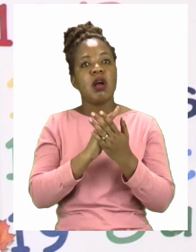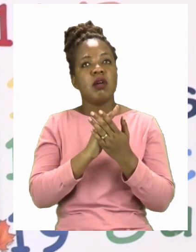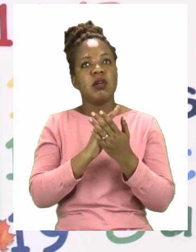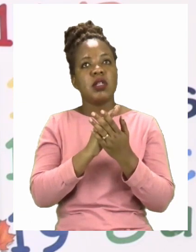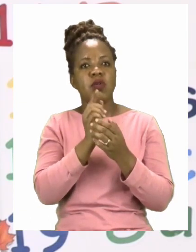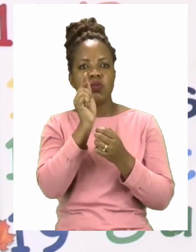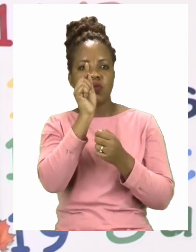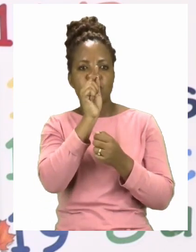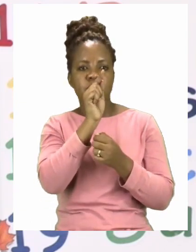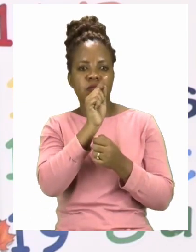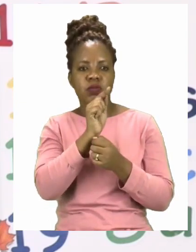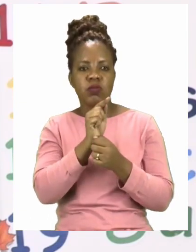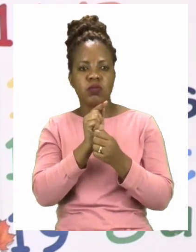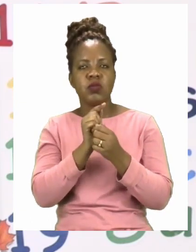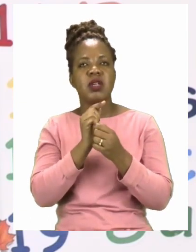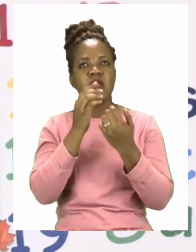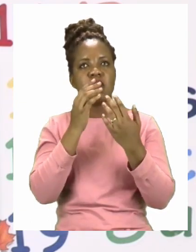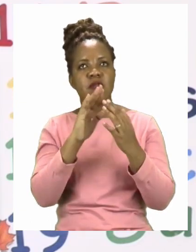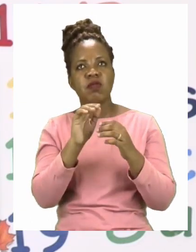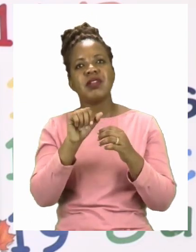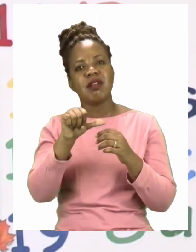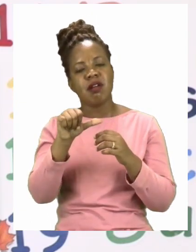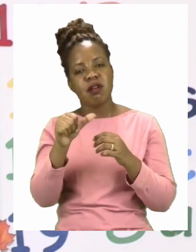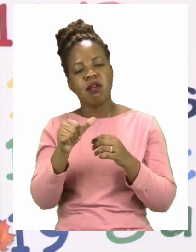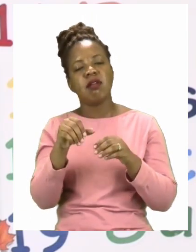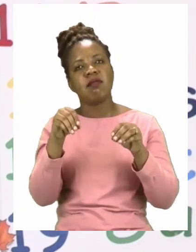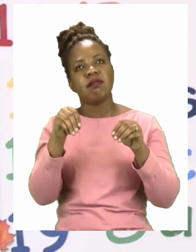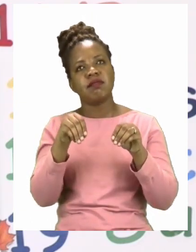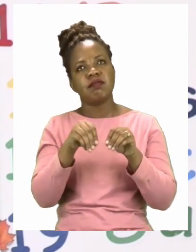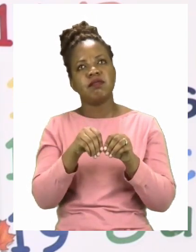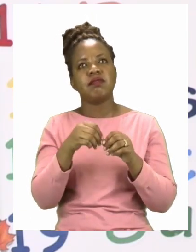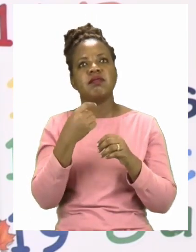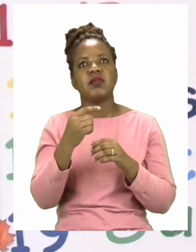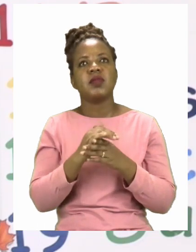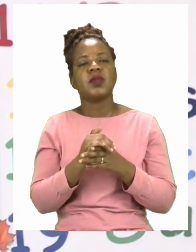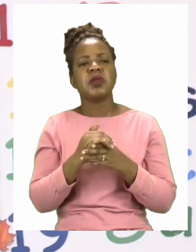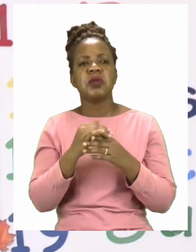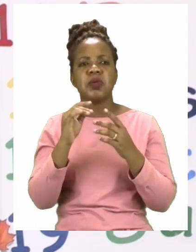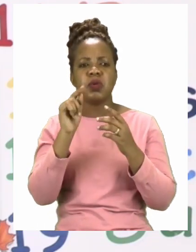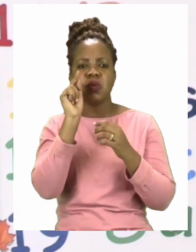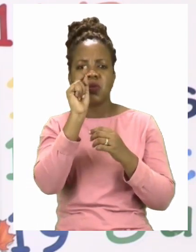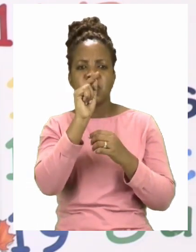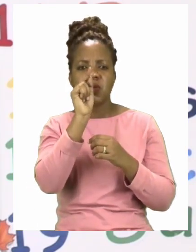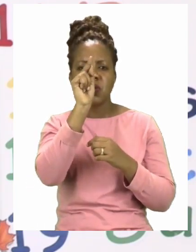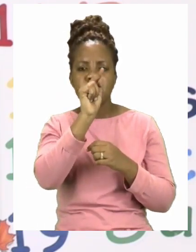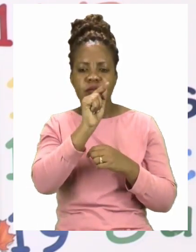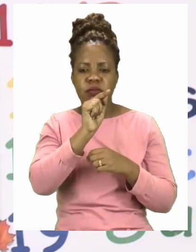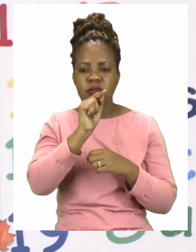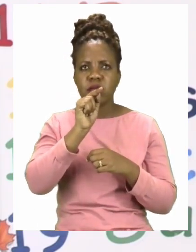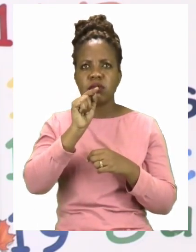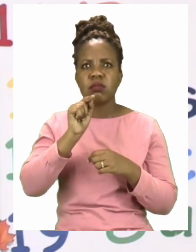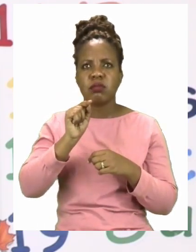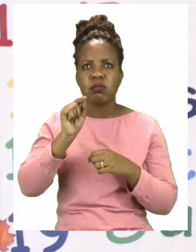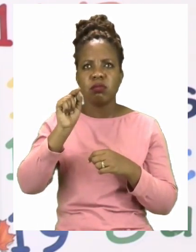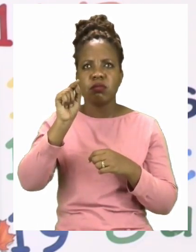I'm going to leave you to do the rest. And then when you're done, you can even color your leaf. Now, autumn leaves come in many